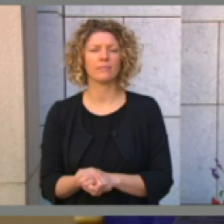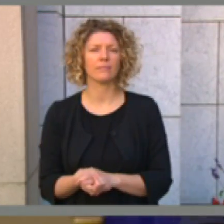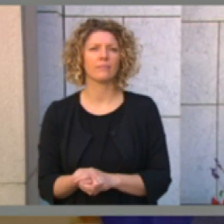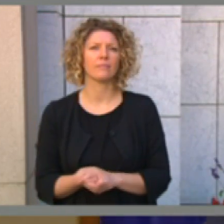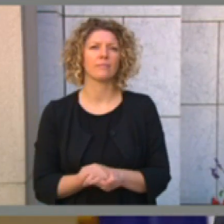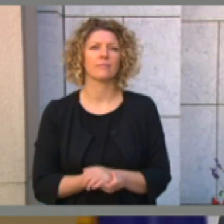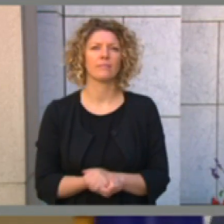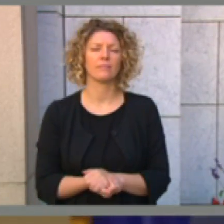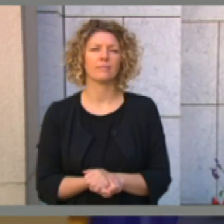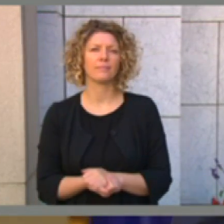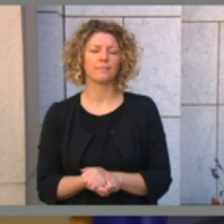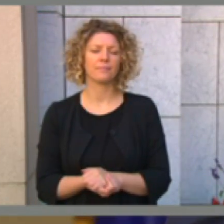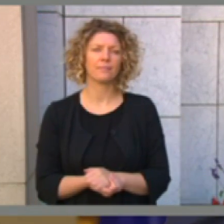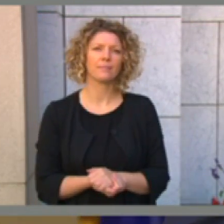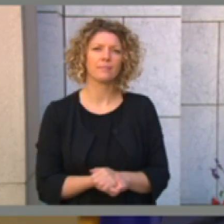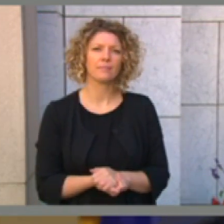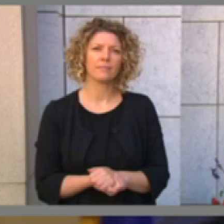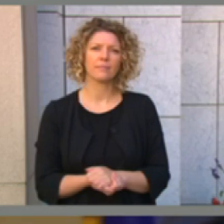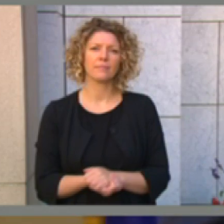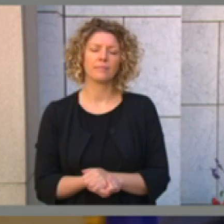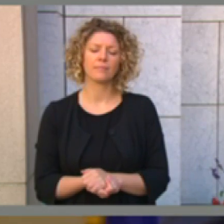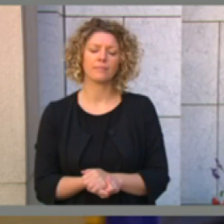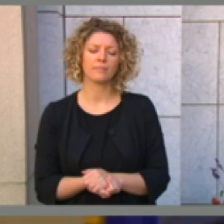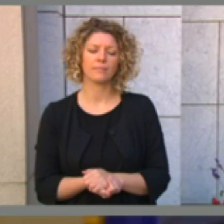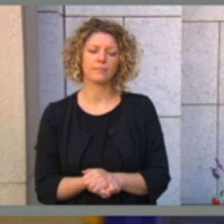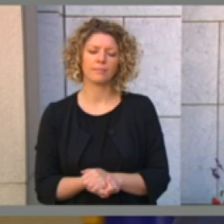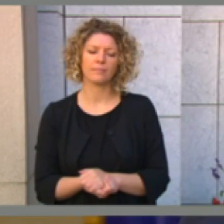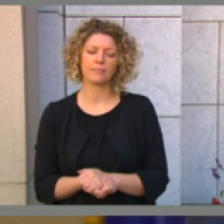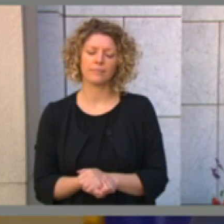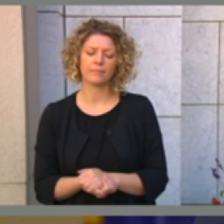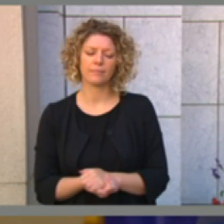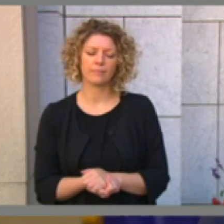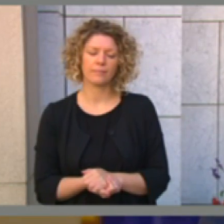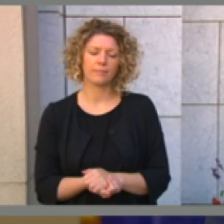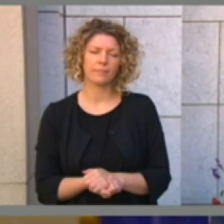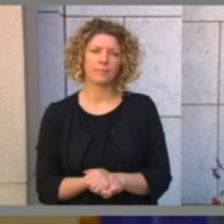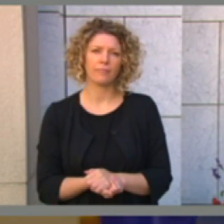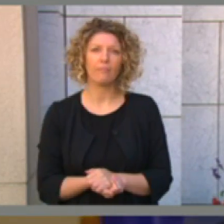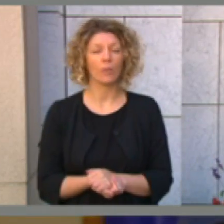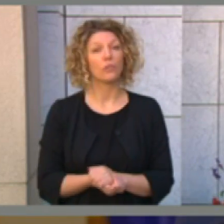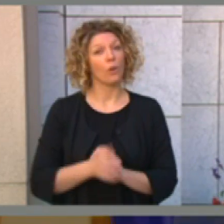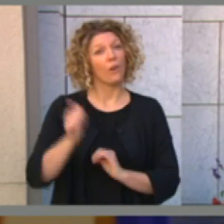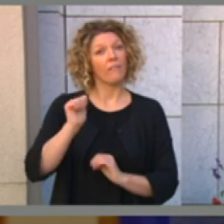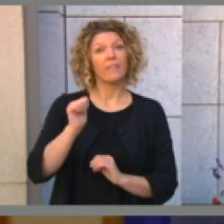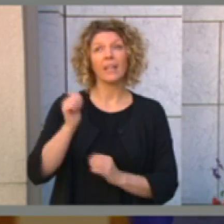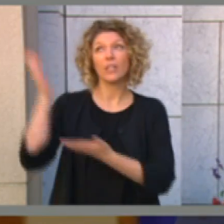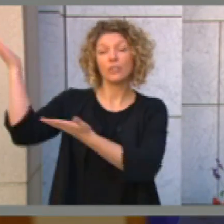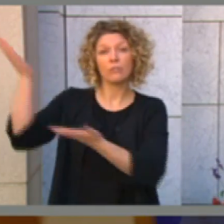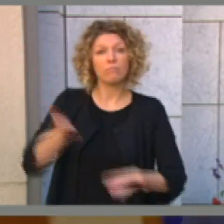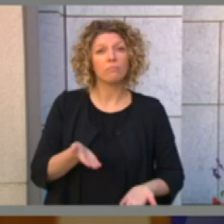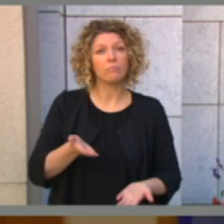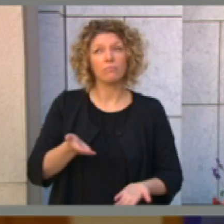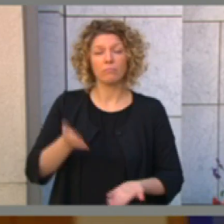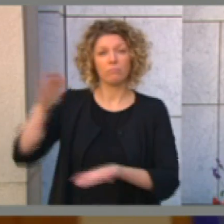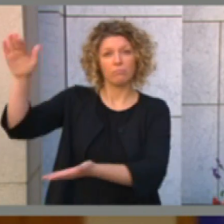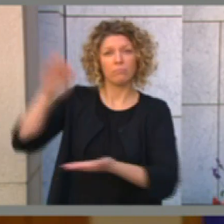All of that means, though, that while, yes, we may have been able to successfully secure additional supplies, when it comes to medical supplies, when it comes